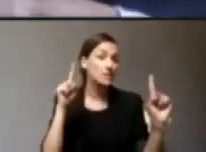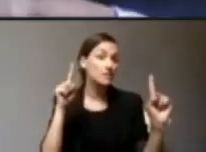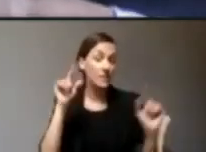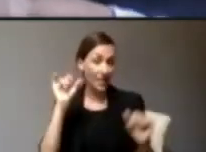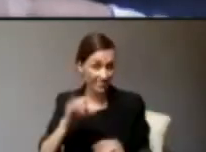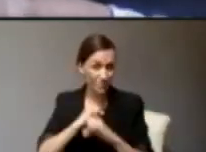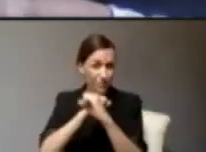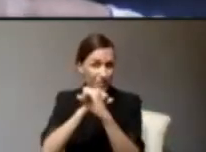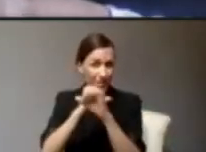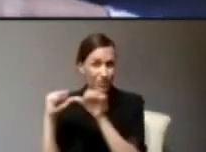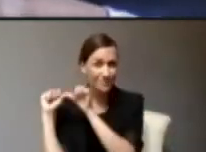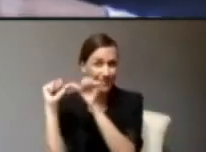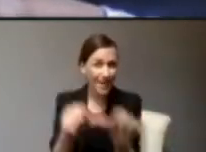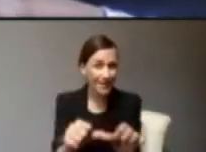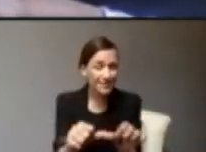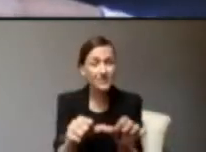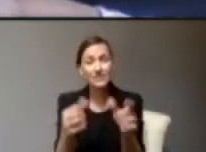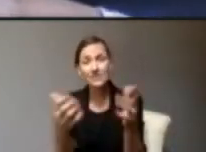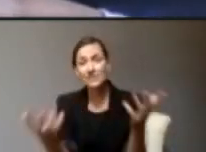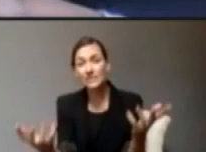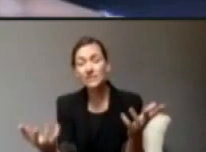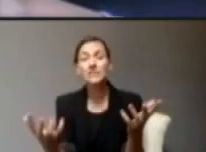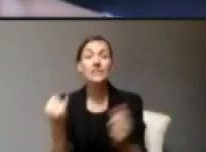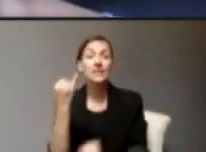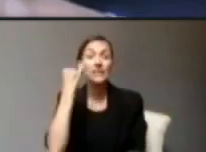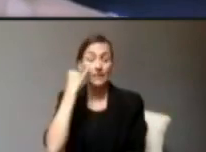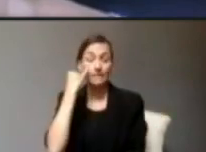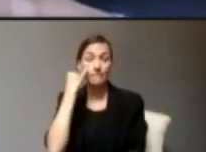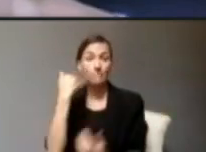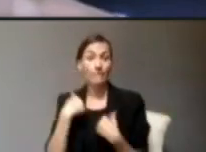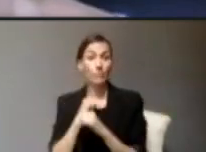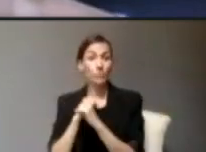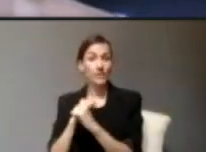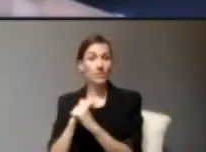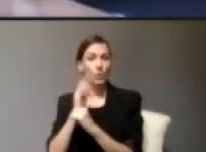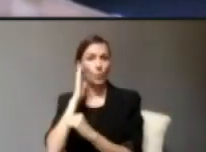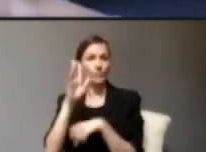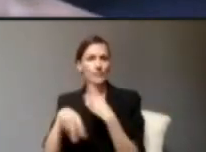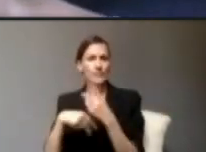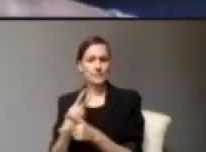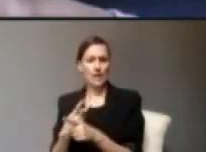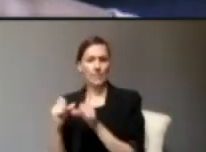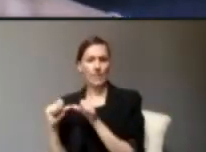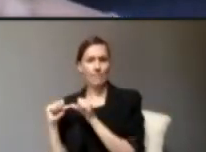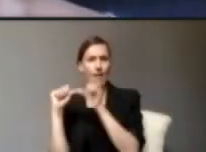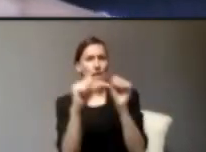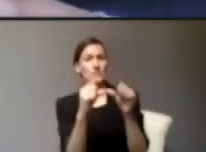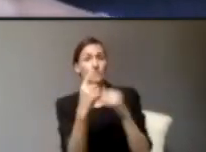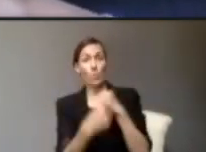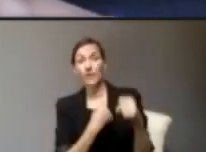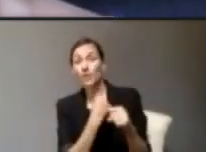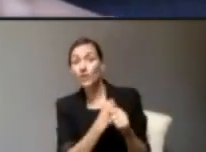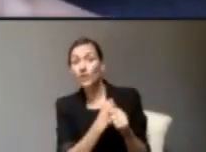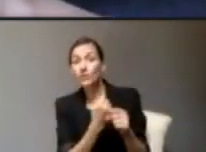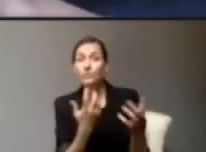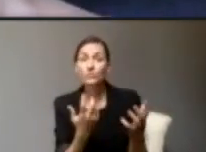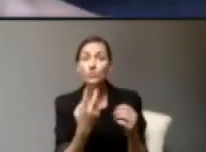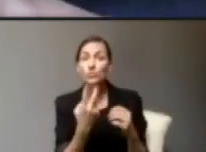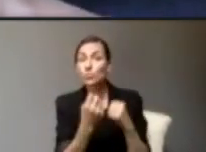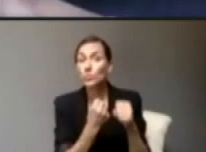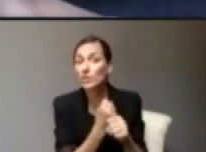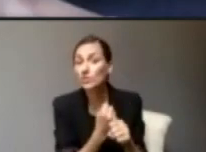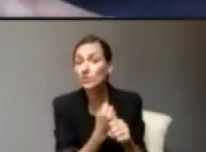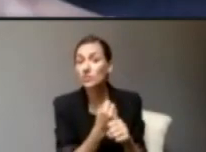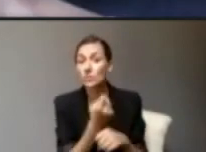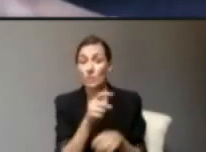protection last? Is this going to be, if there is protection, is it going to be the type that lasts for a year or 2 years? Are we going to have to do